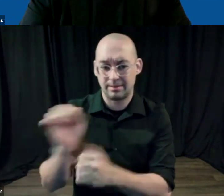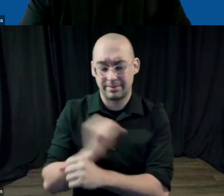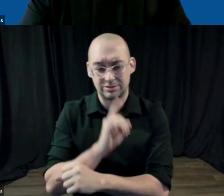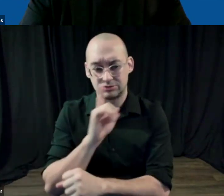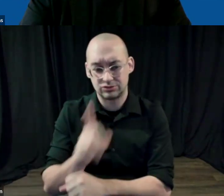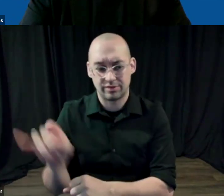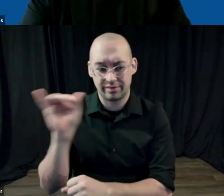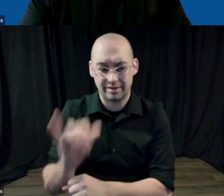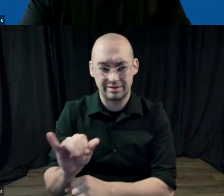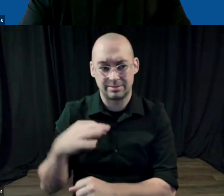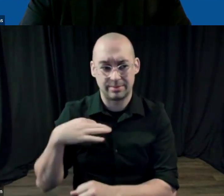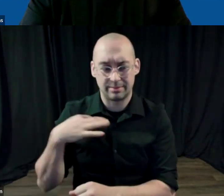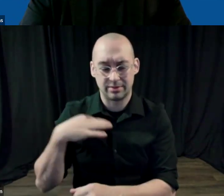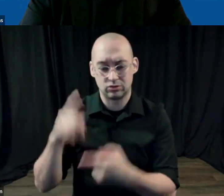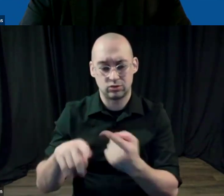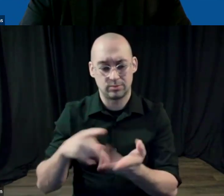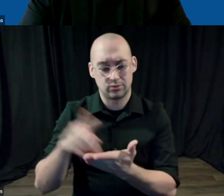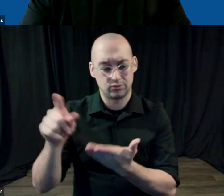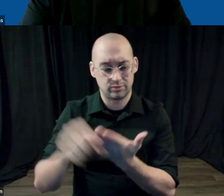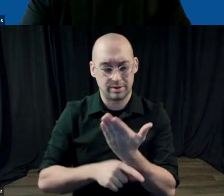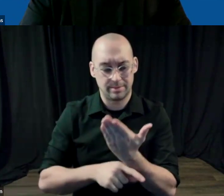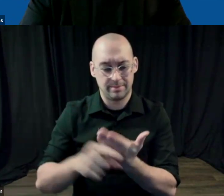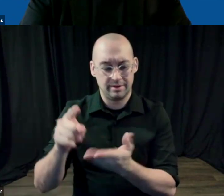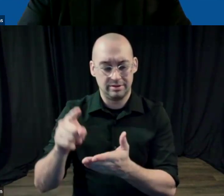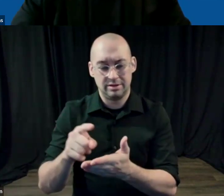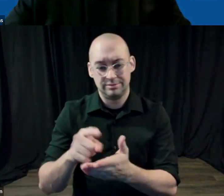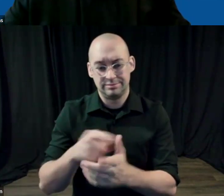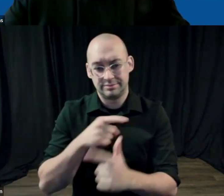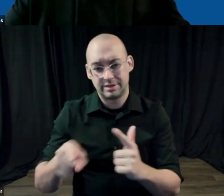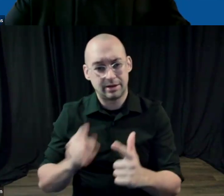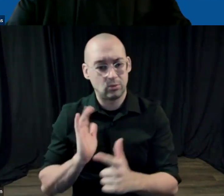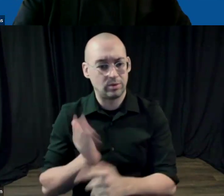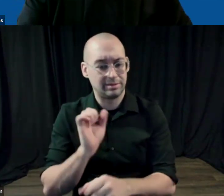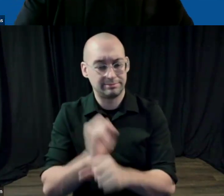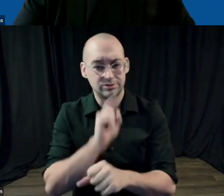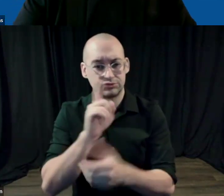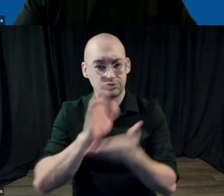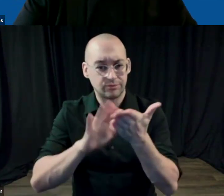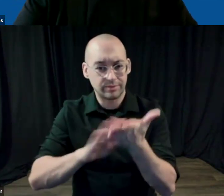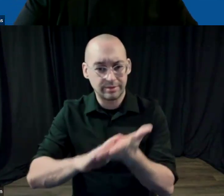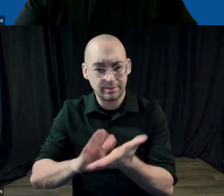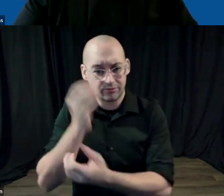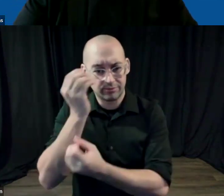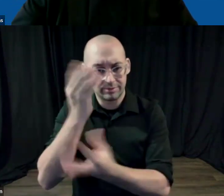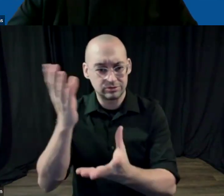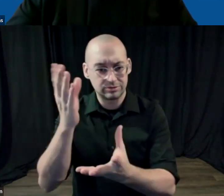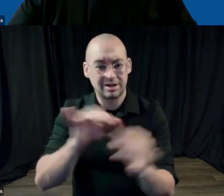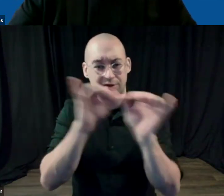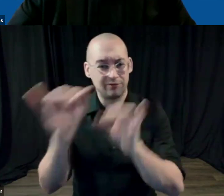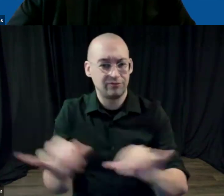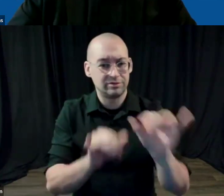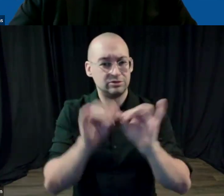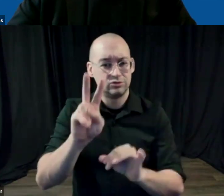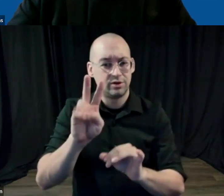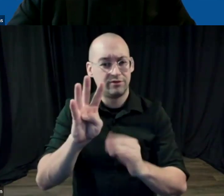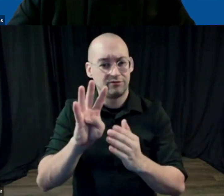it's applicable to our program. And so we make sure that we clean it all up. And so that averages about 24 to